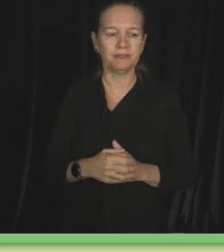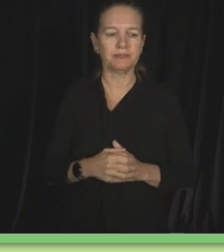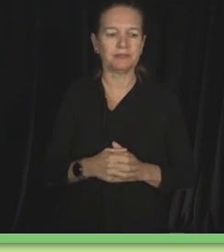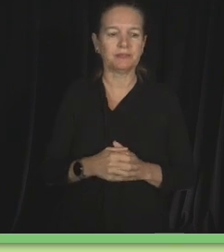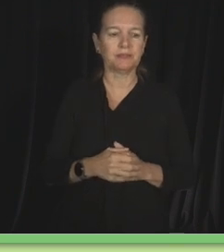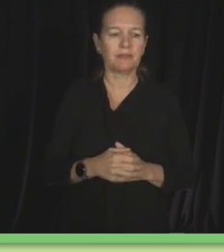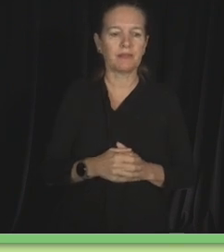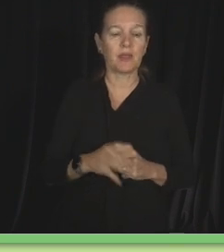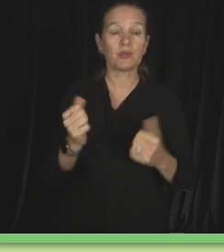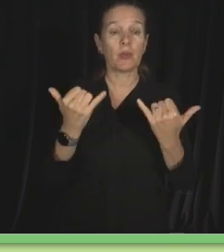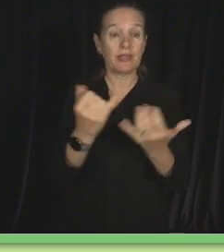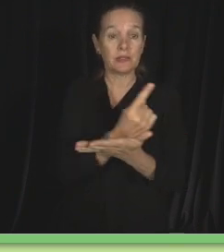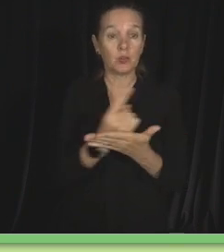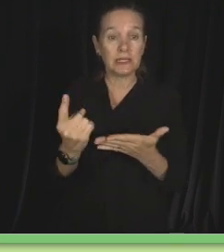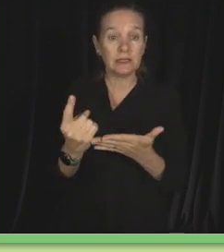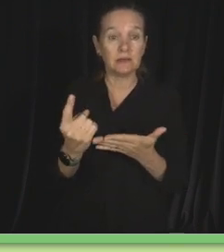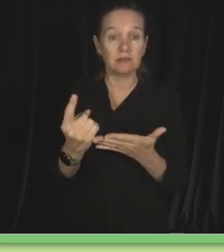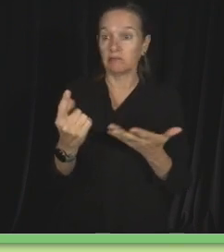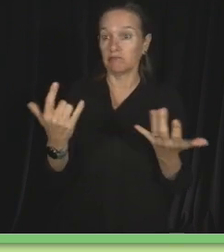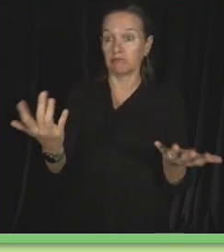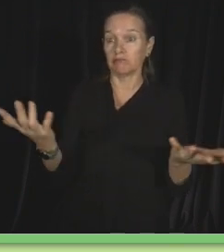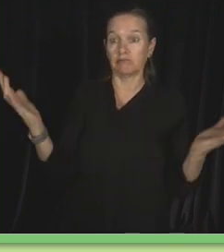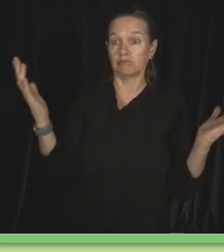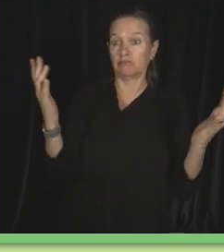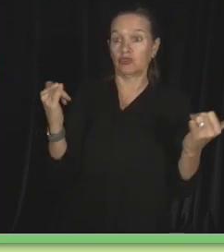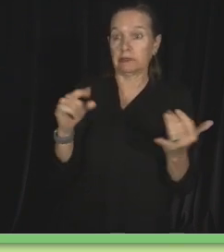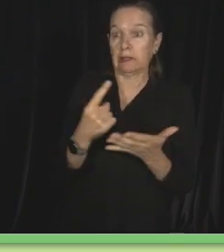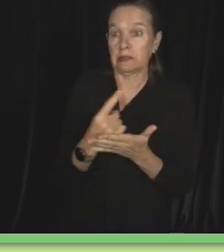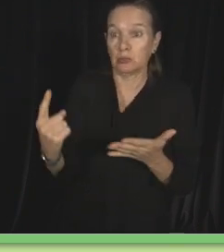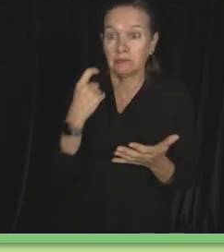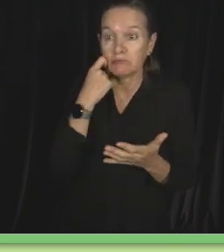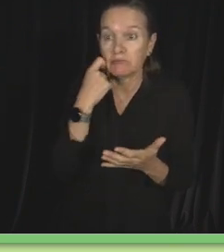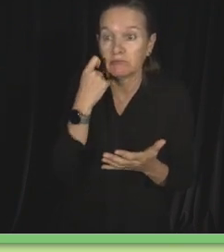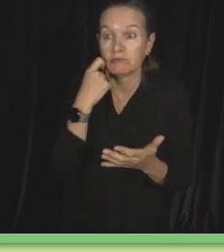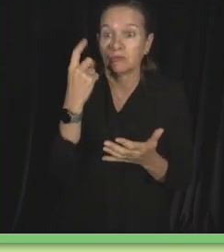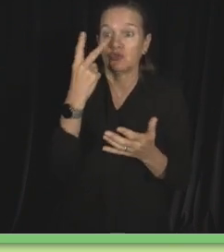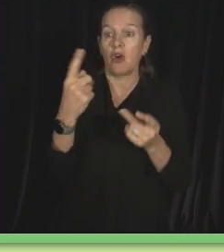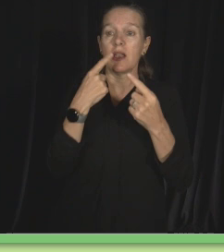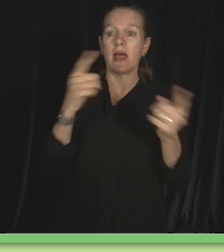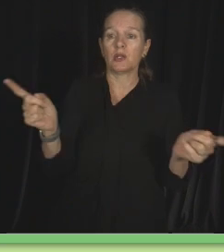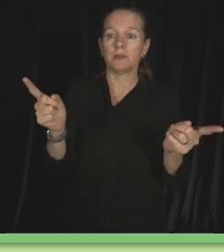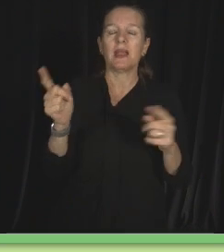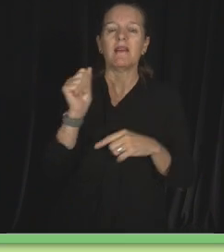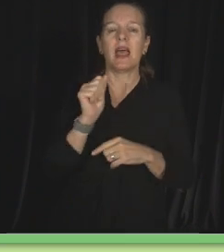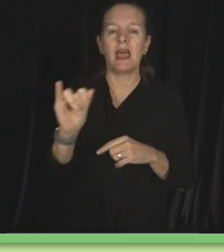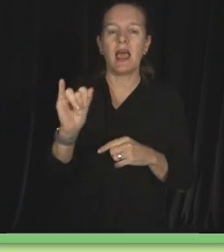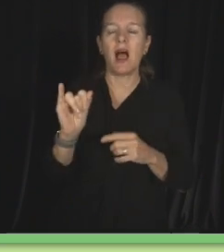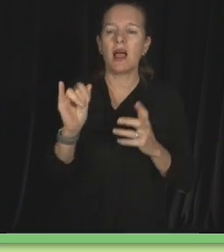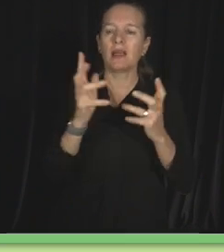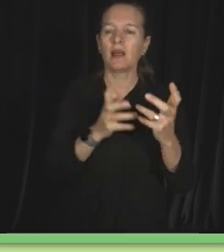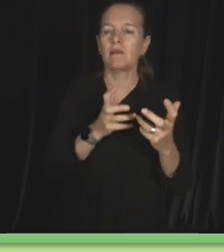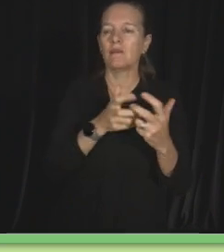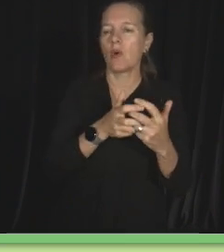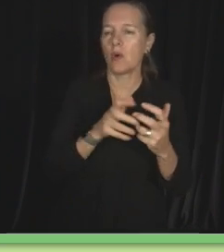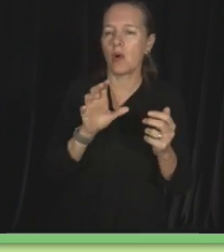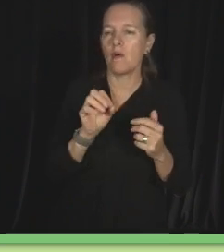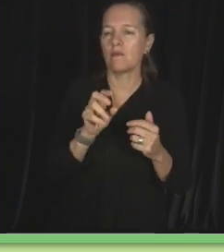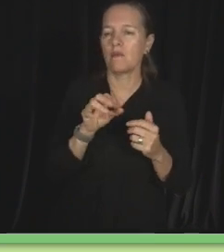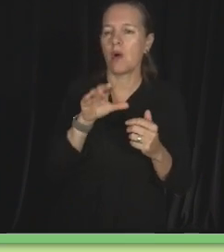Today, this week even, you've already seen the announcement of the AI Conformance Program on